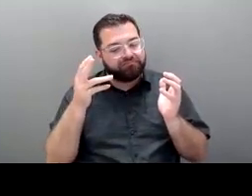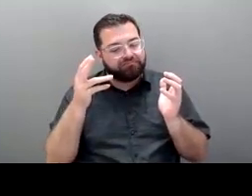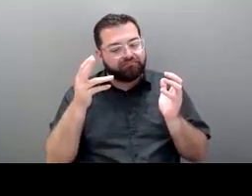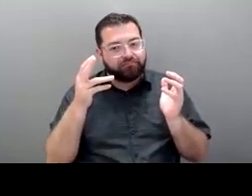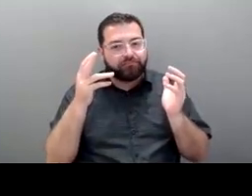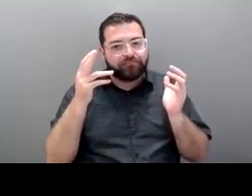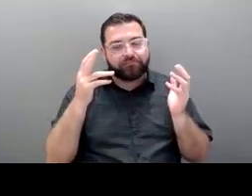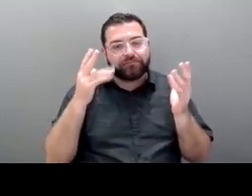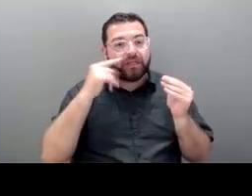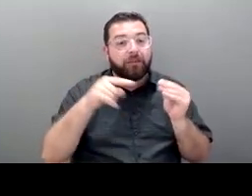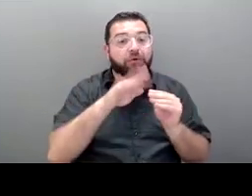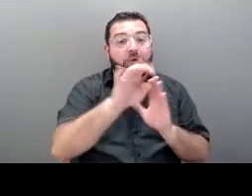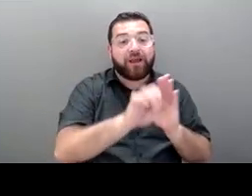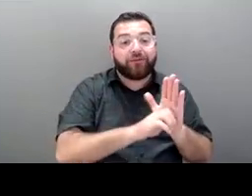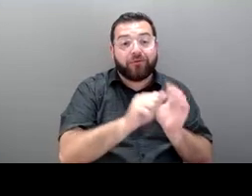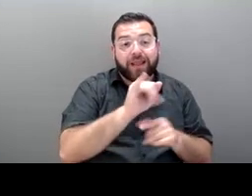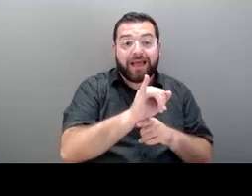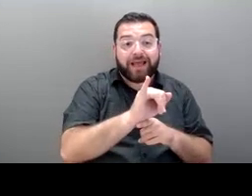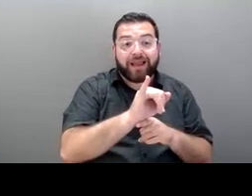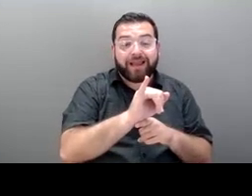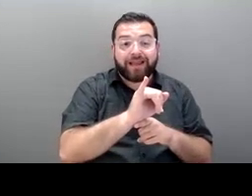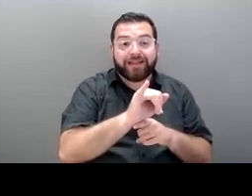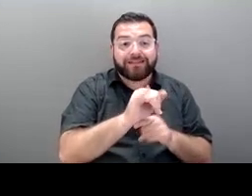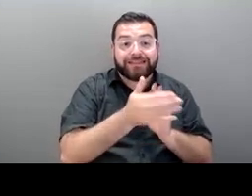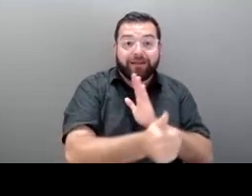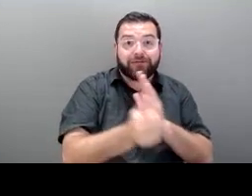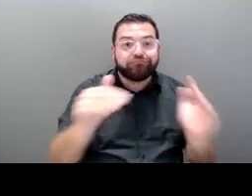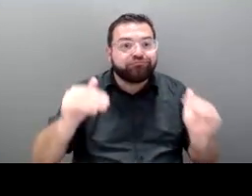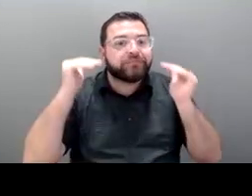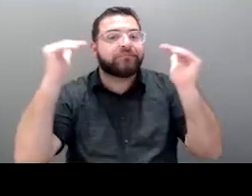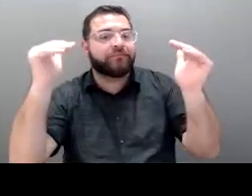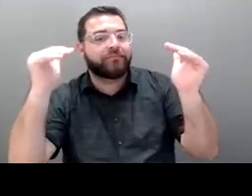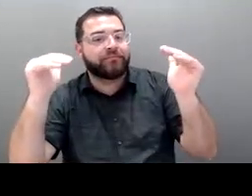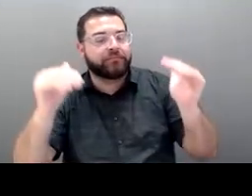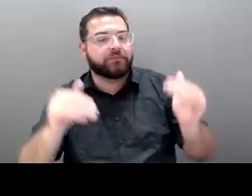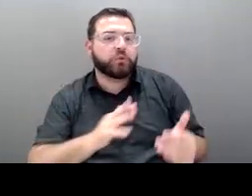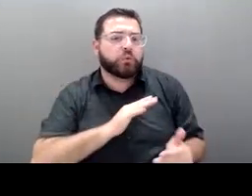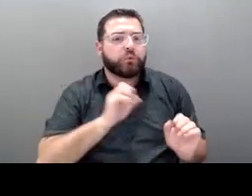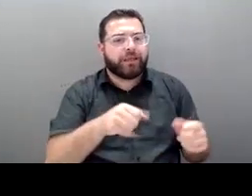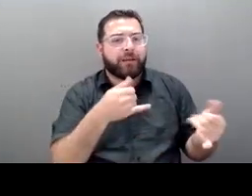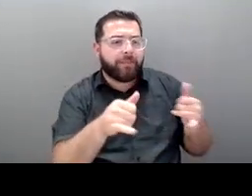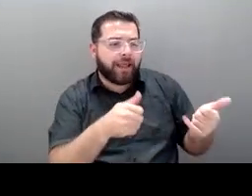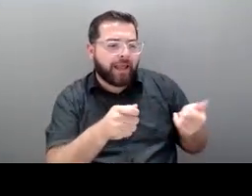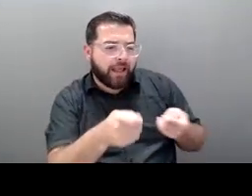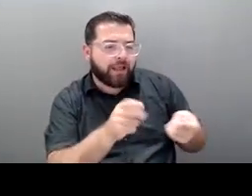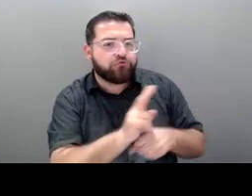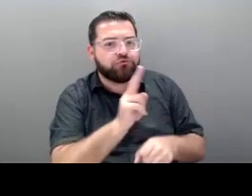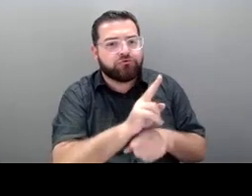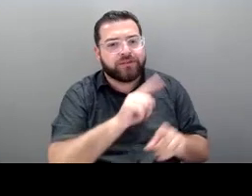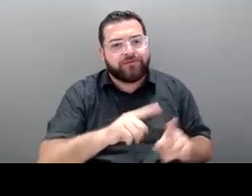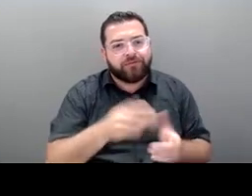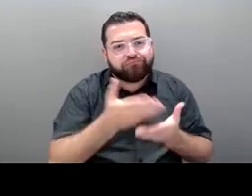upping your ethical AI game just by doing that. I think is a great way. And it's a really nice way to play around with the tools as well